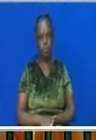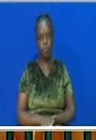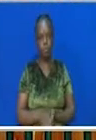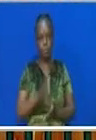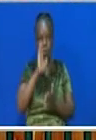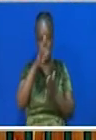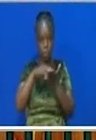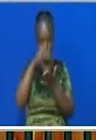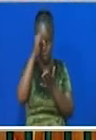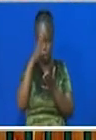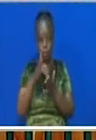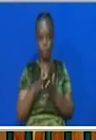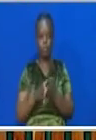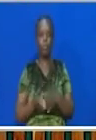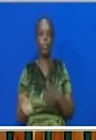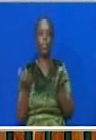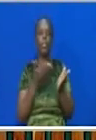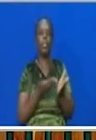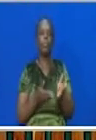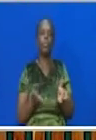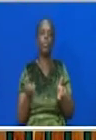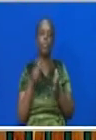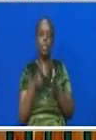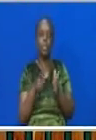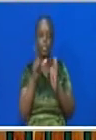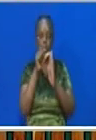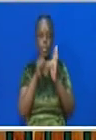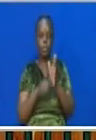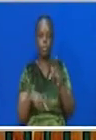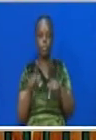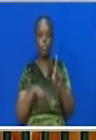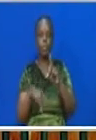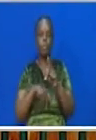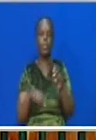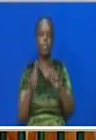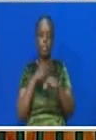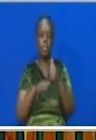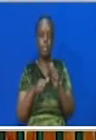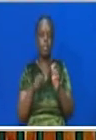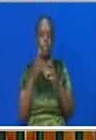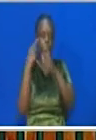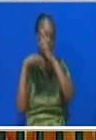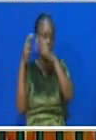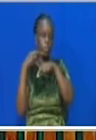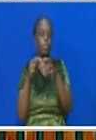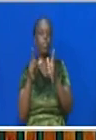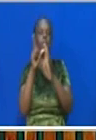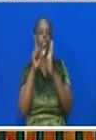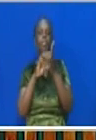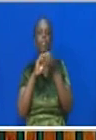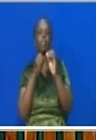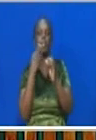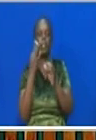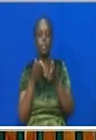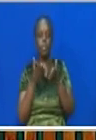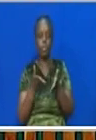Hello learners, welcome to today's lesson, Primary Science Revision Lesson 3. Today we are going to discuss